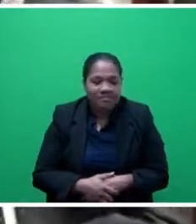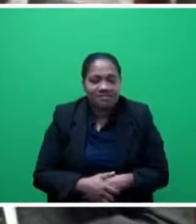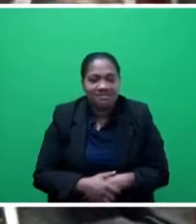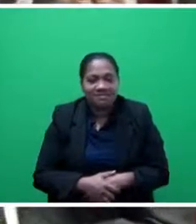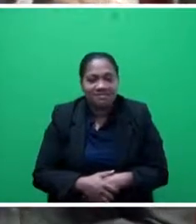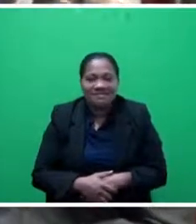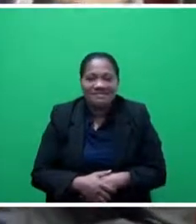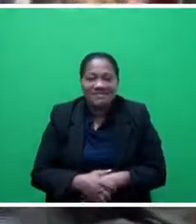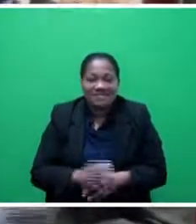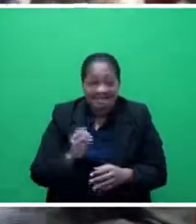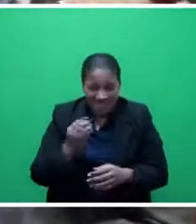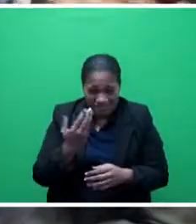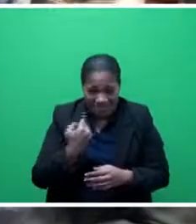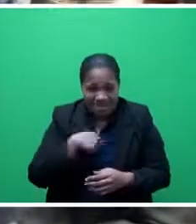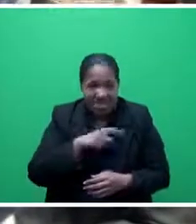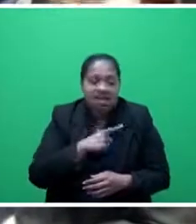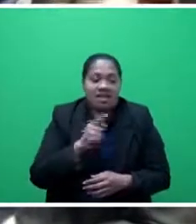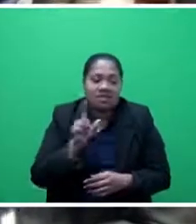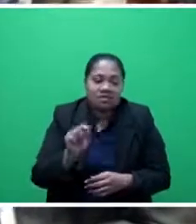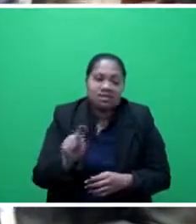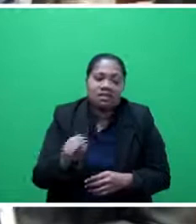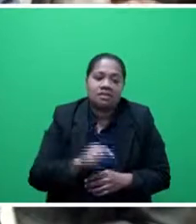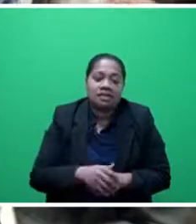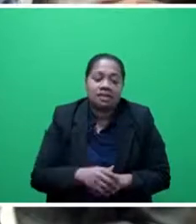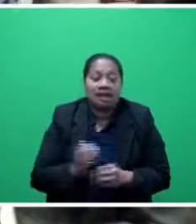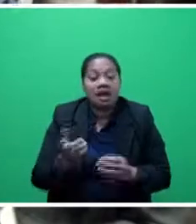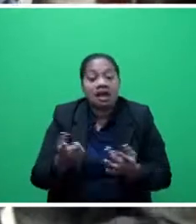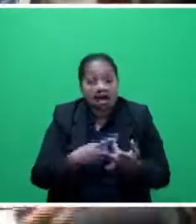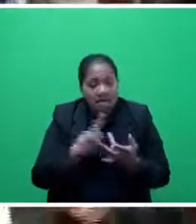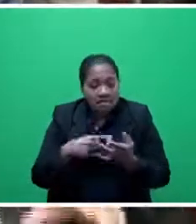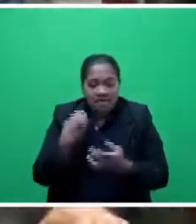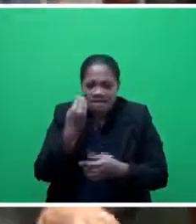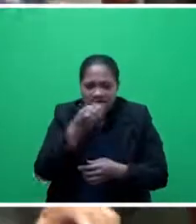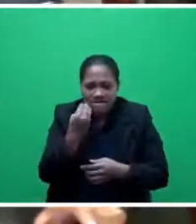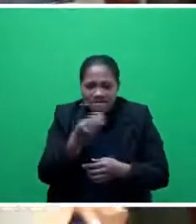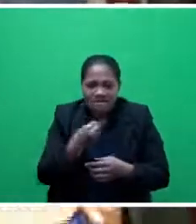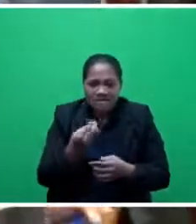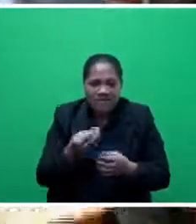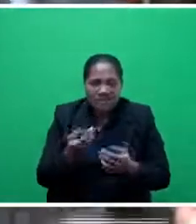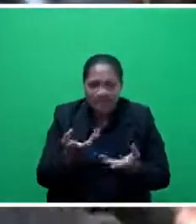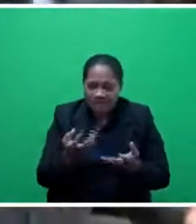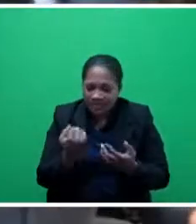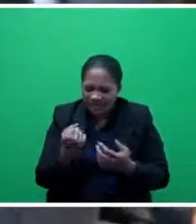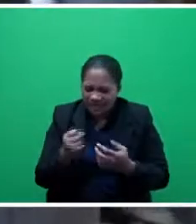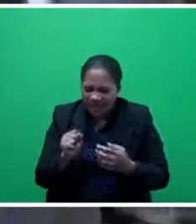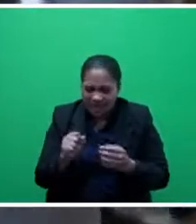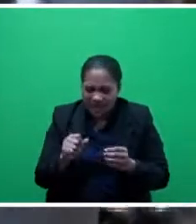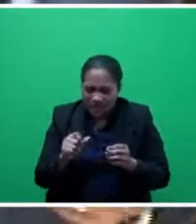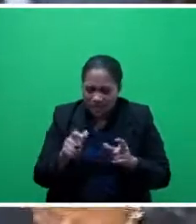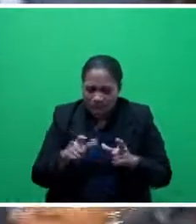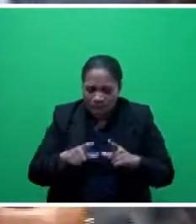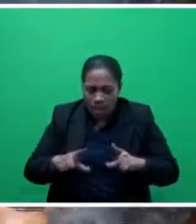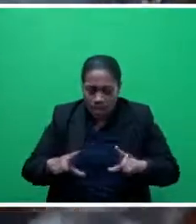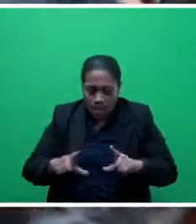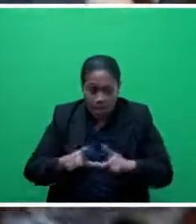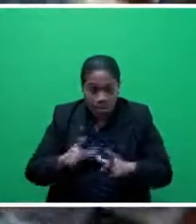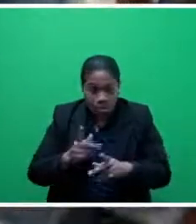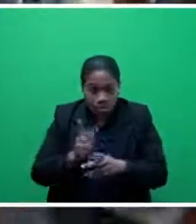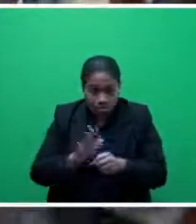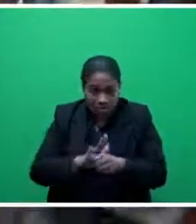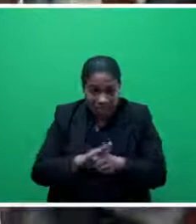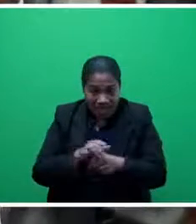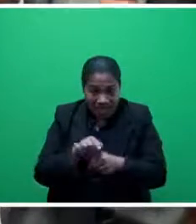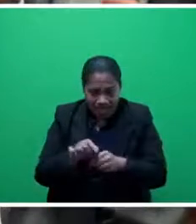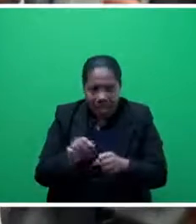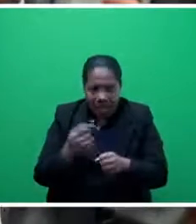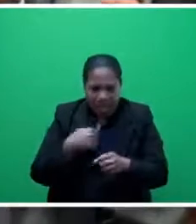so we've done that. However, all the other food items where there is no local production of it, we've reduced it. Mr.